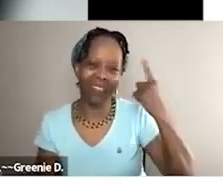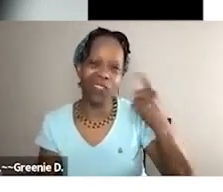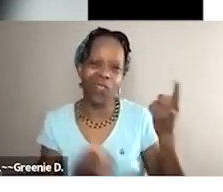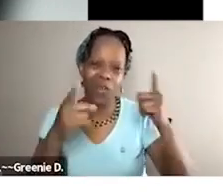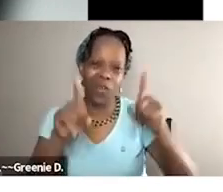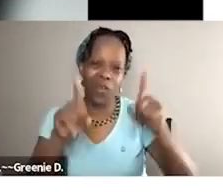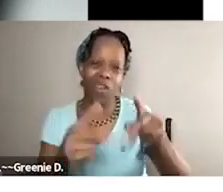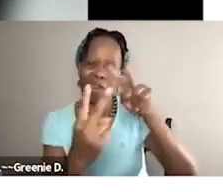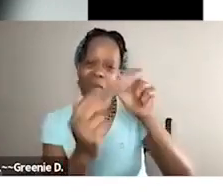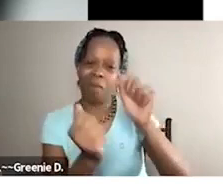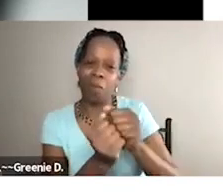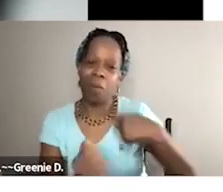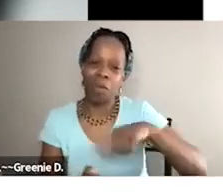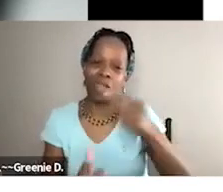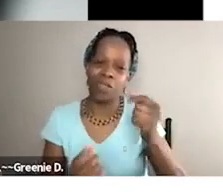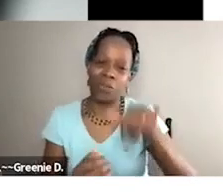partner with us to do this.